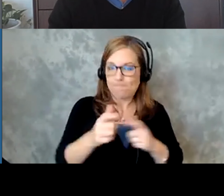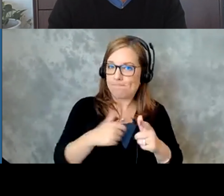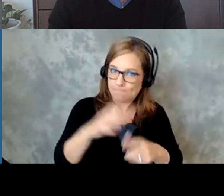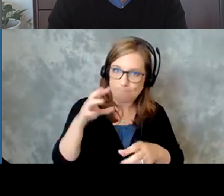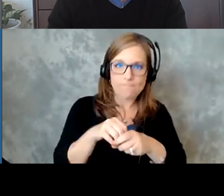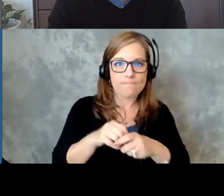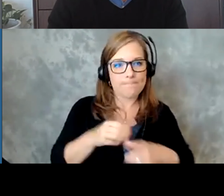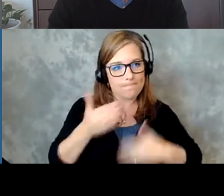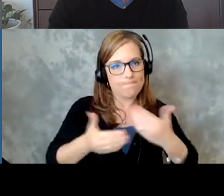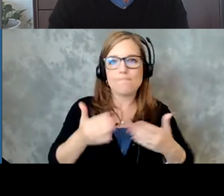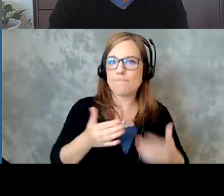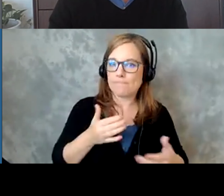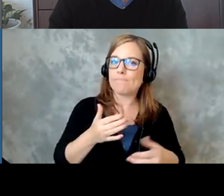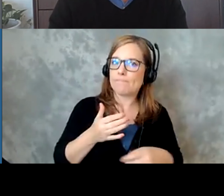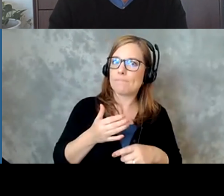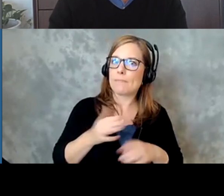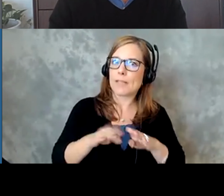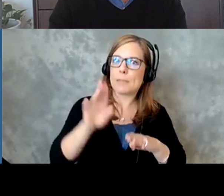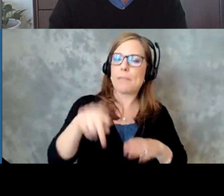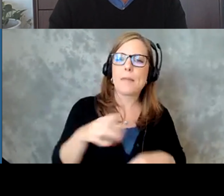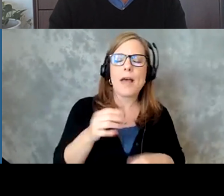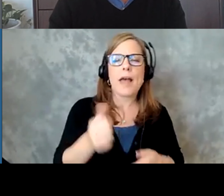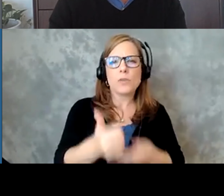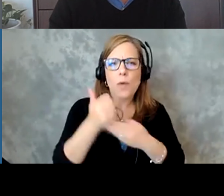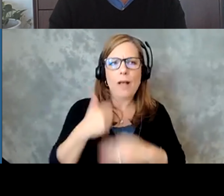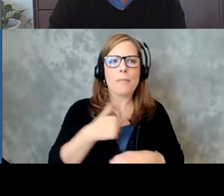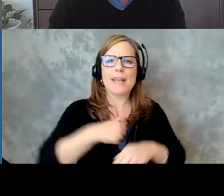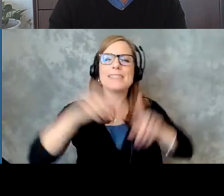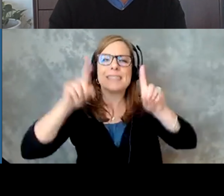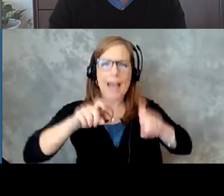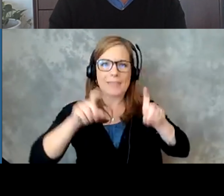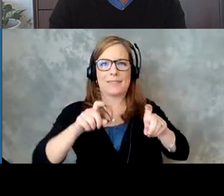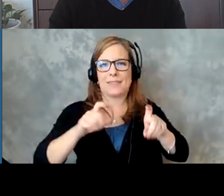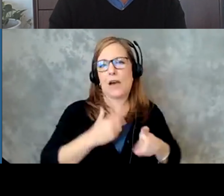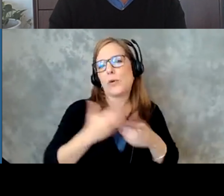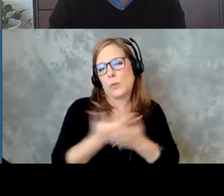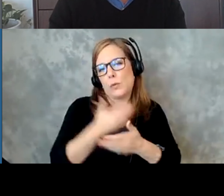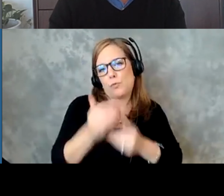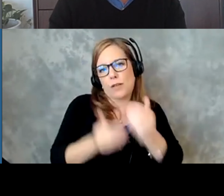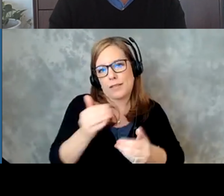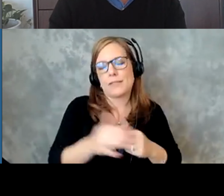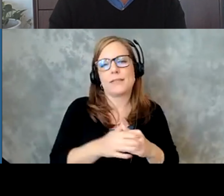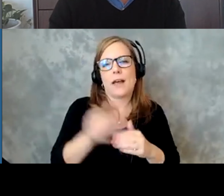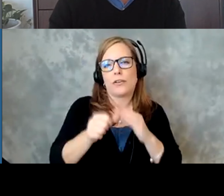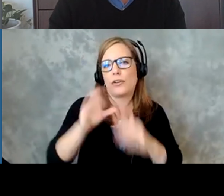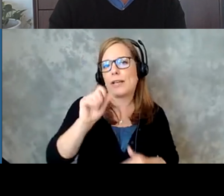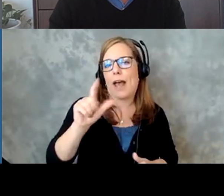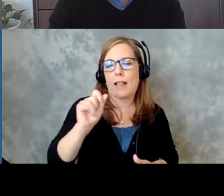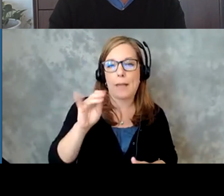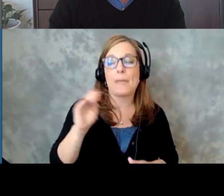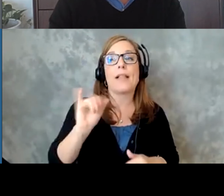and offering to help test these new processes under CalAIM, like referrals and